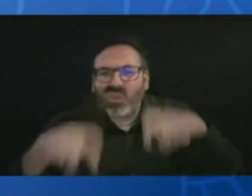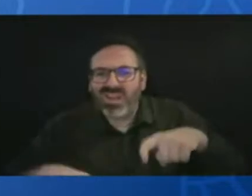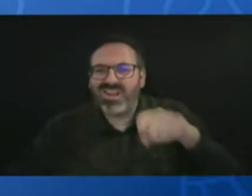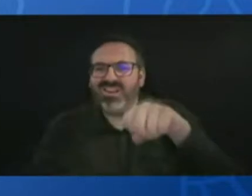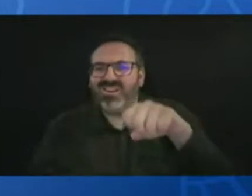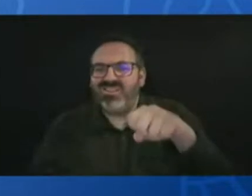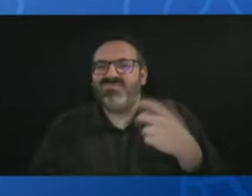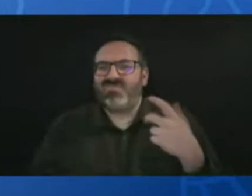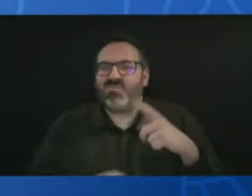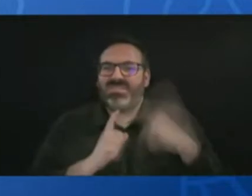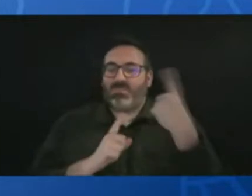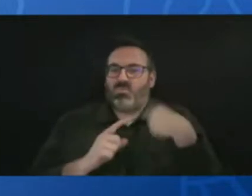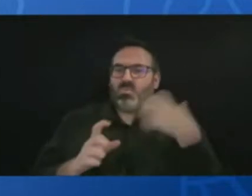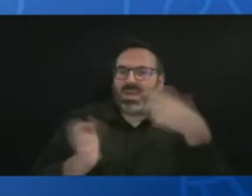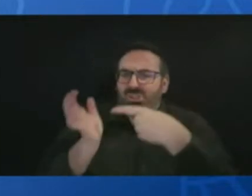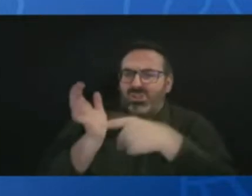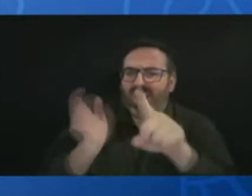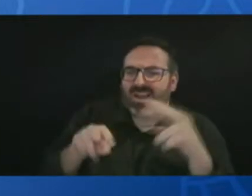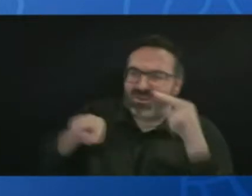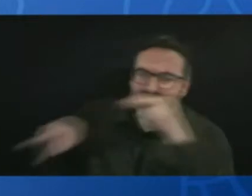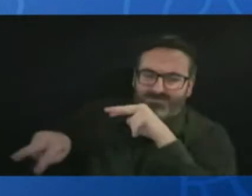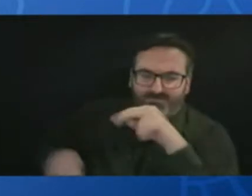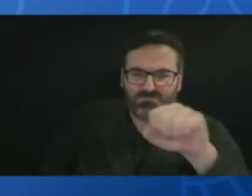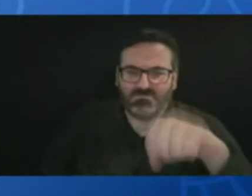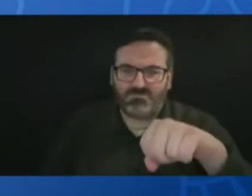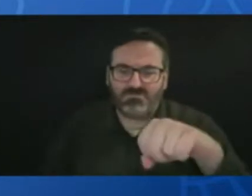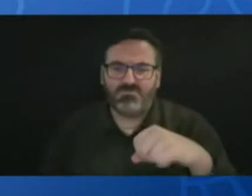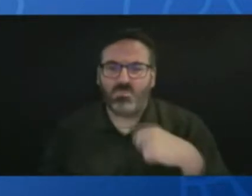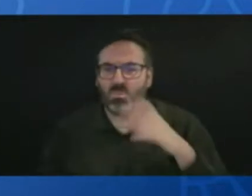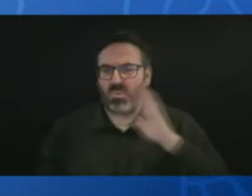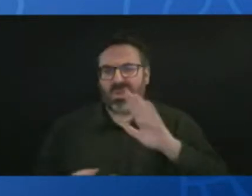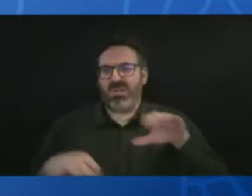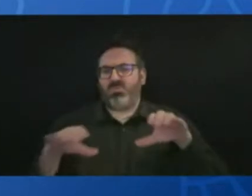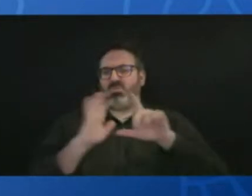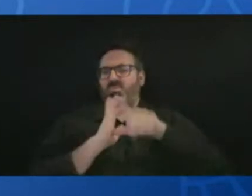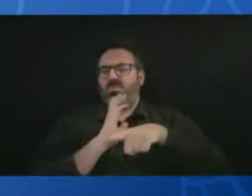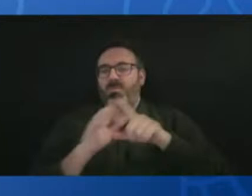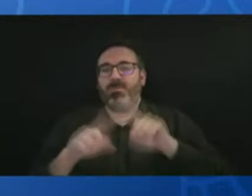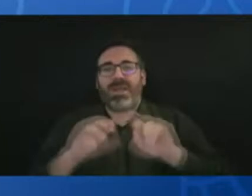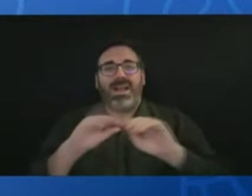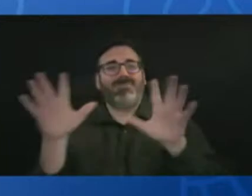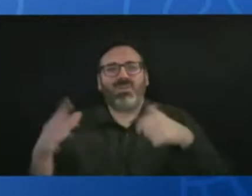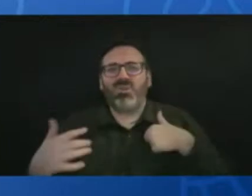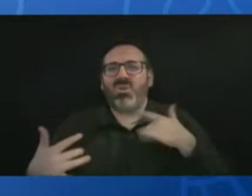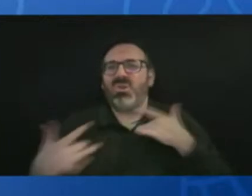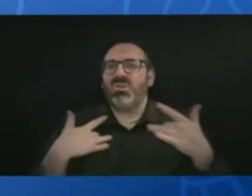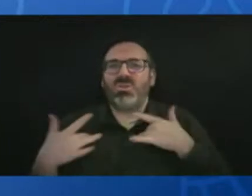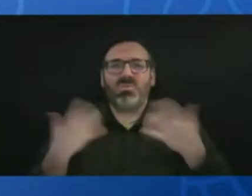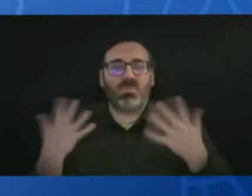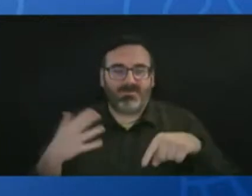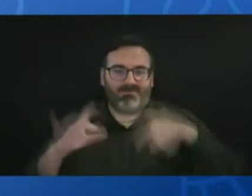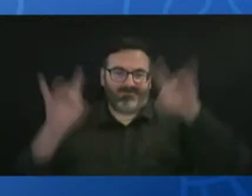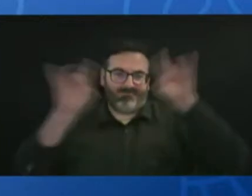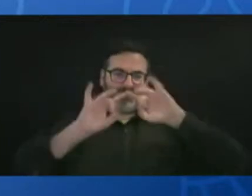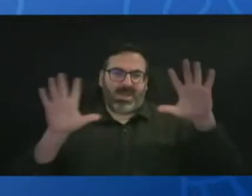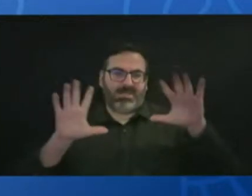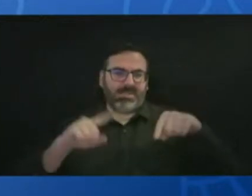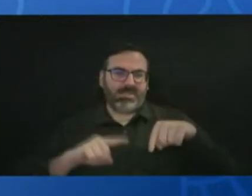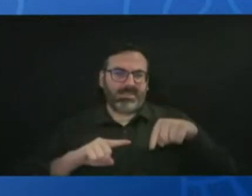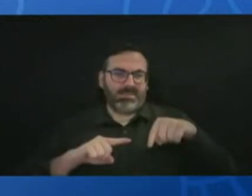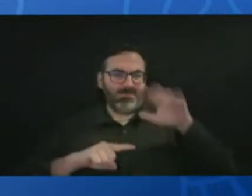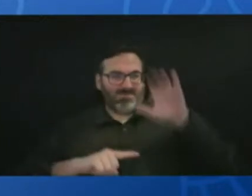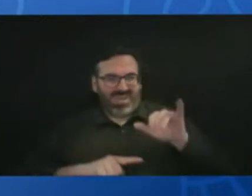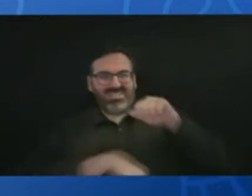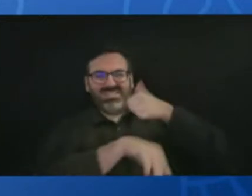that. But obviously, how concerned are we about violence? By settler violence against Palestinians. When it